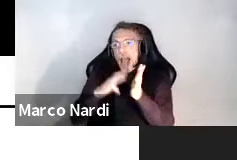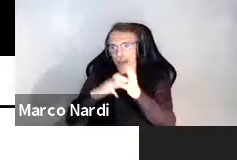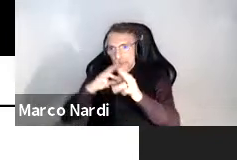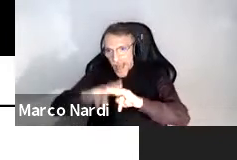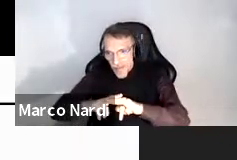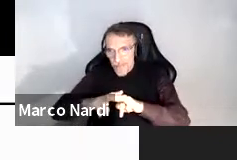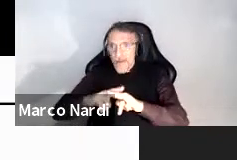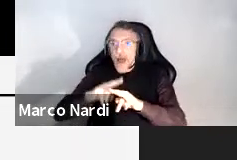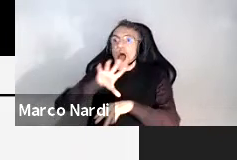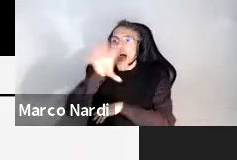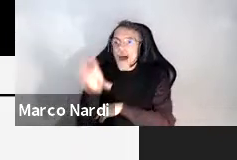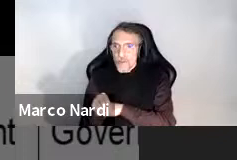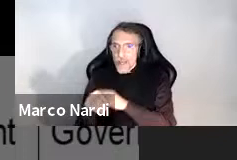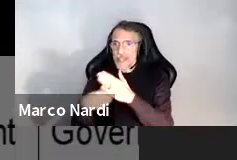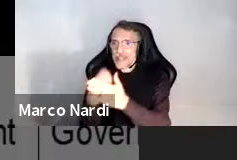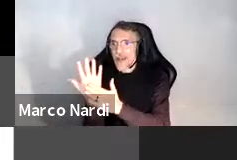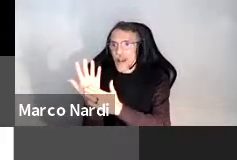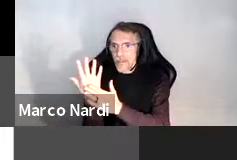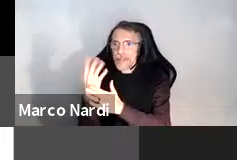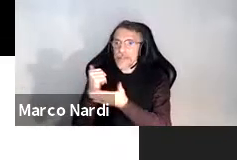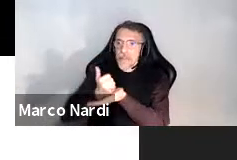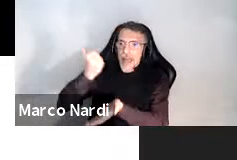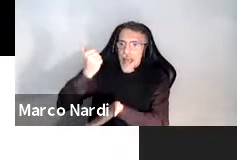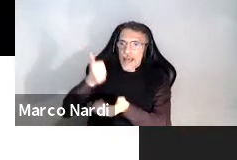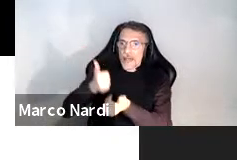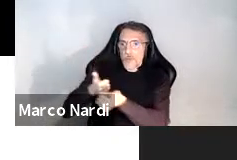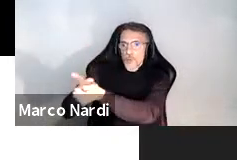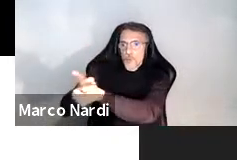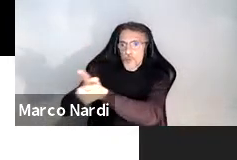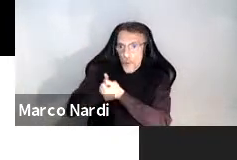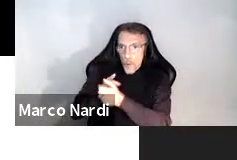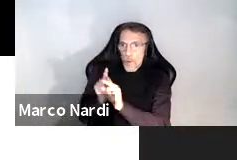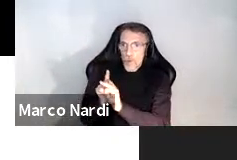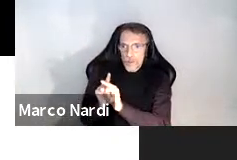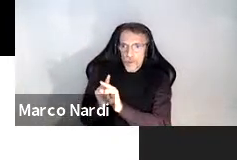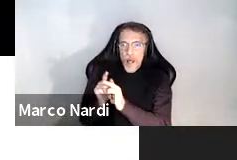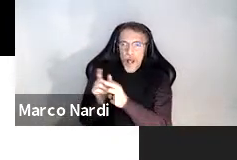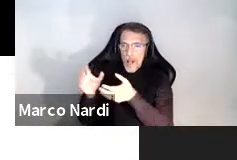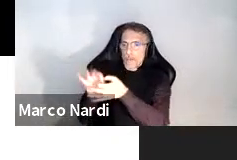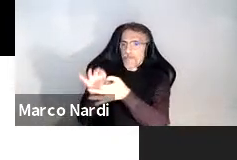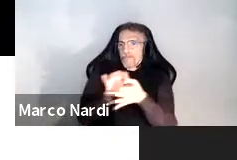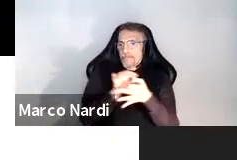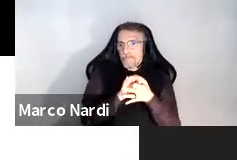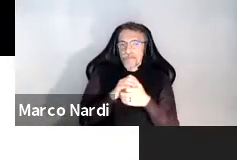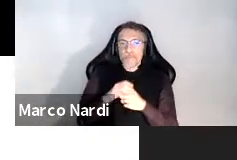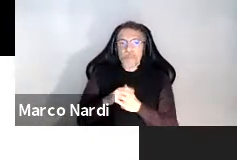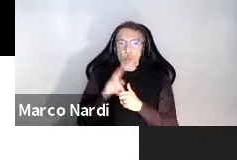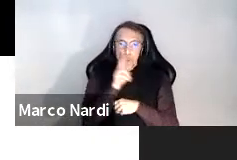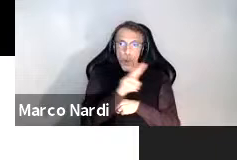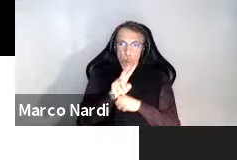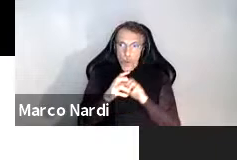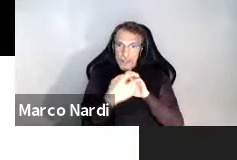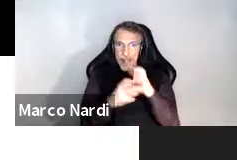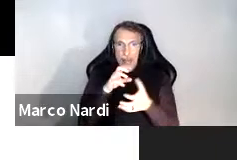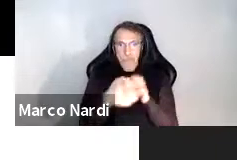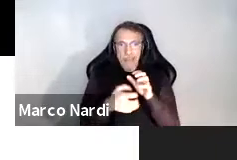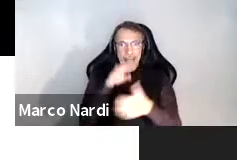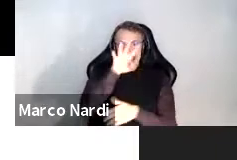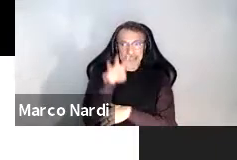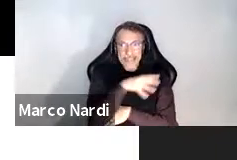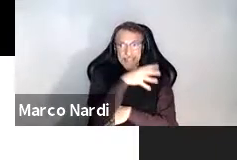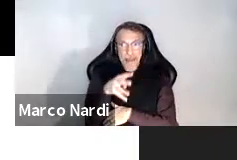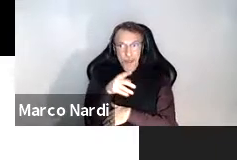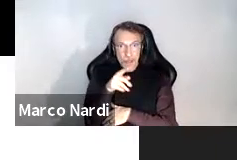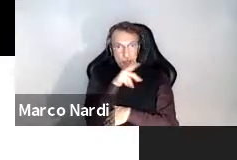Bank support. Now, looking at the debt dynamics, this is where this table really shows